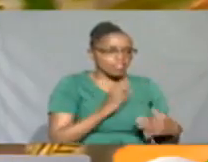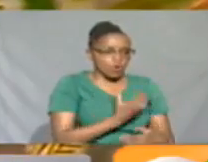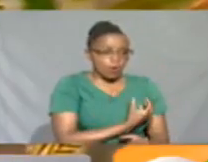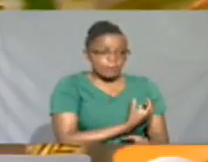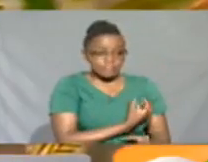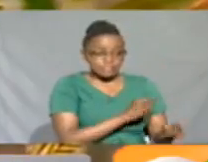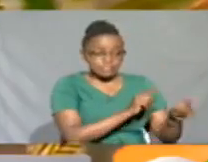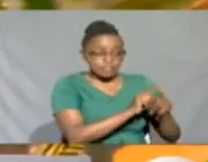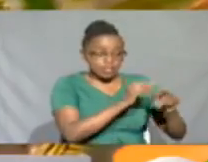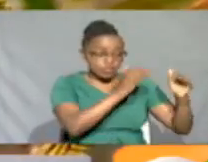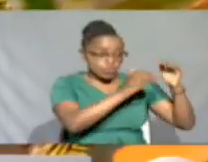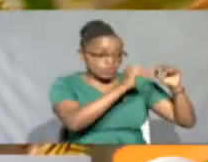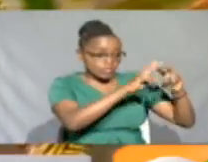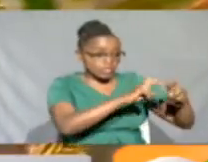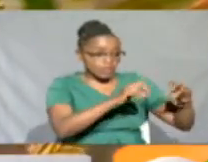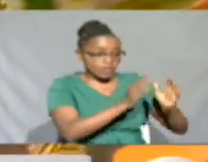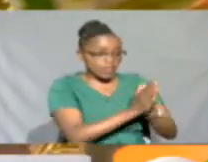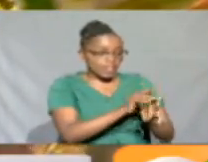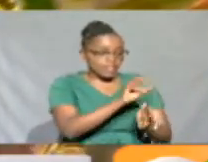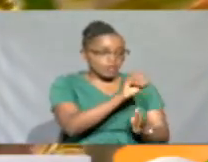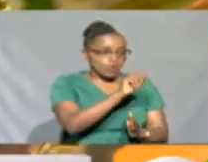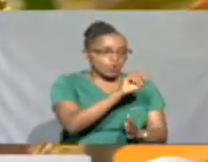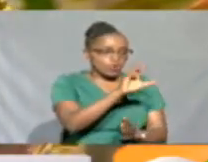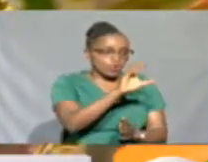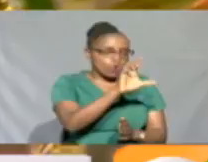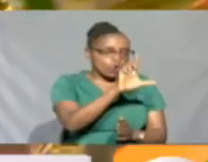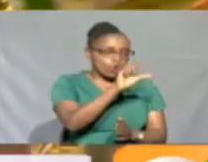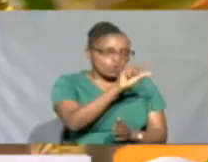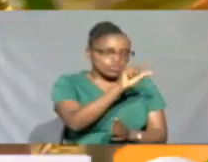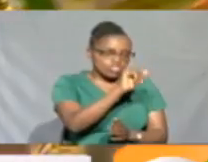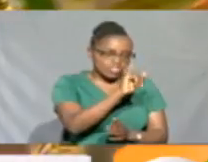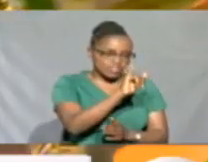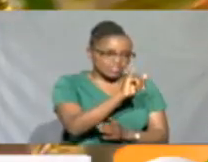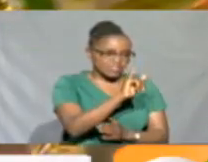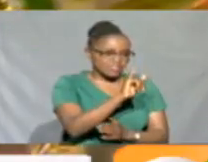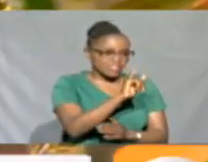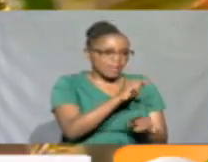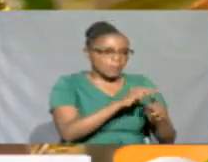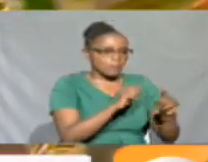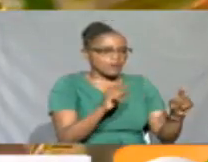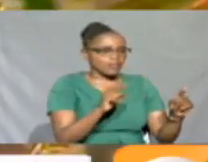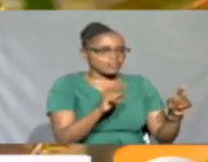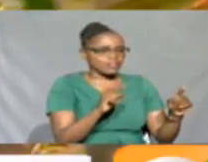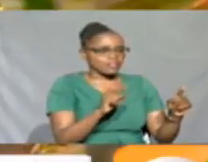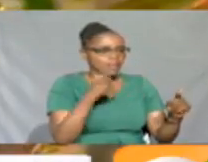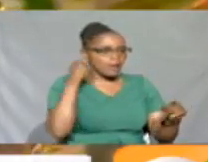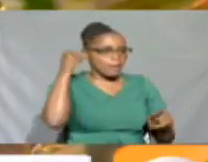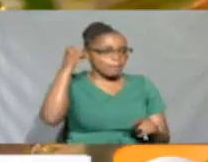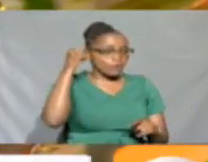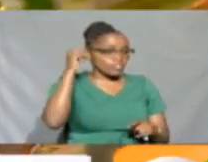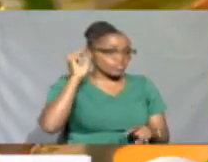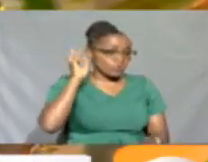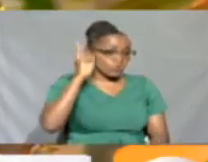in the universities who are an oncologist. So we need that. But more so, it's political